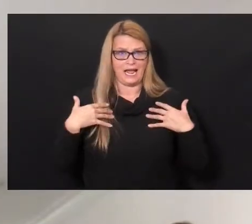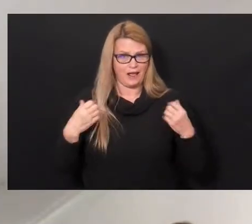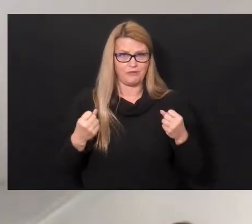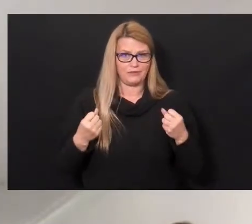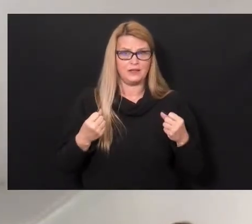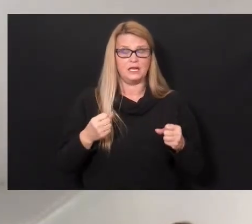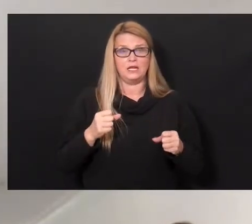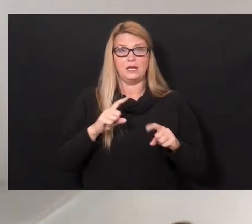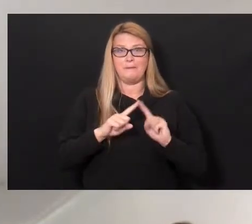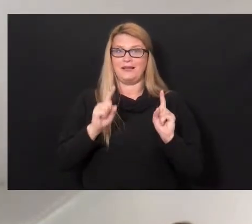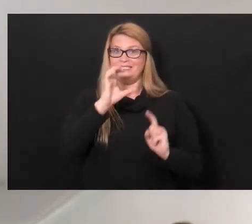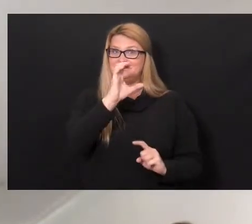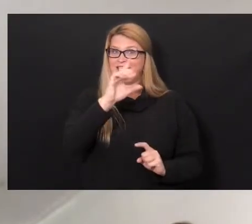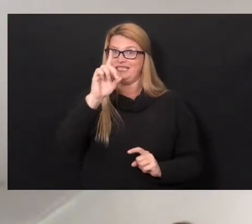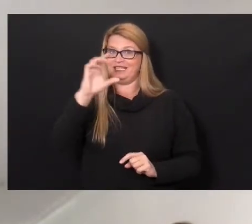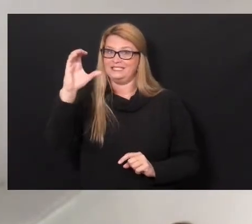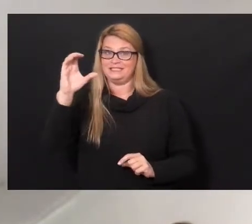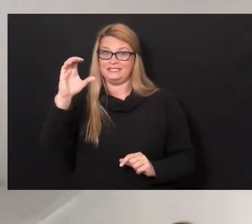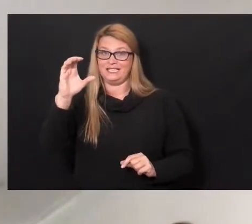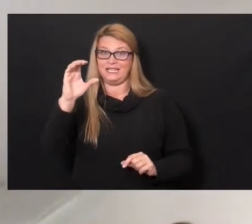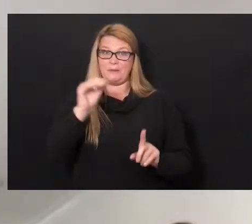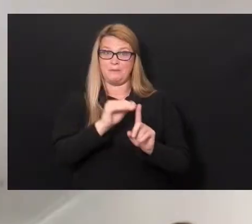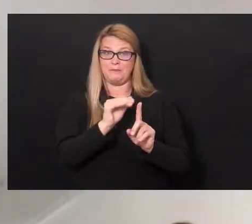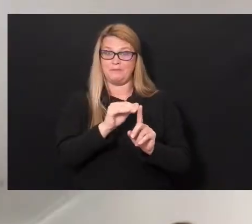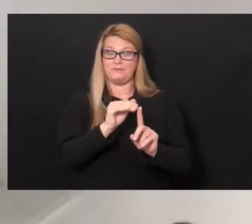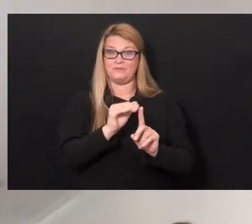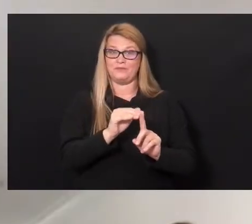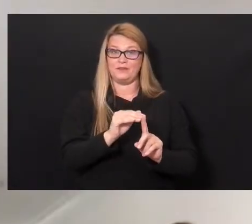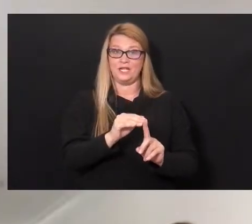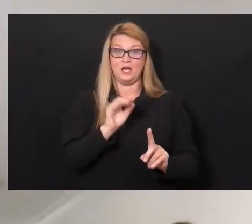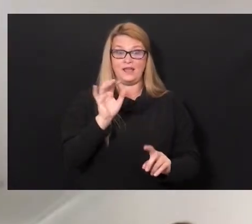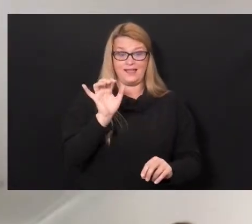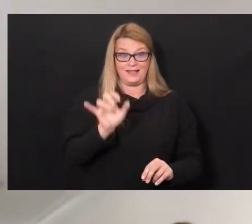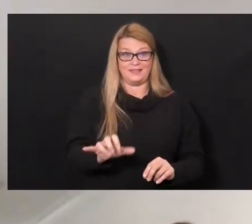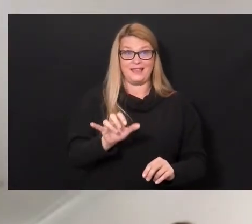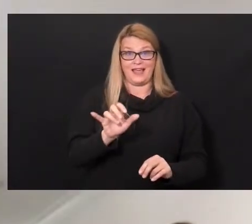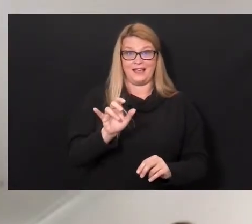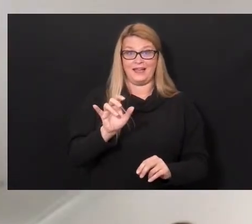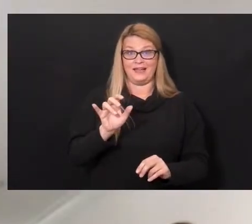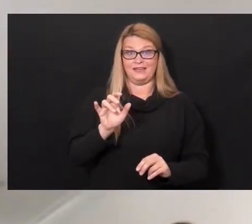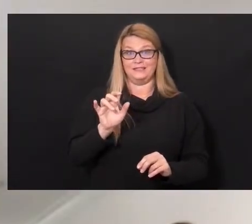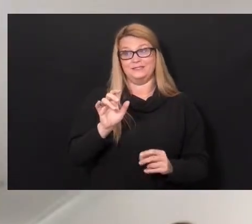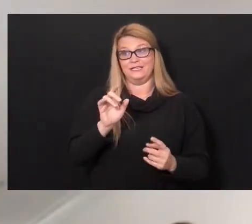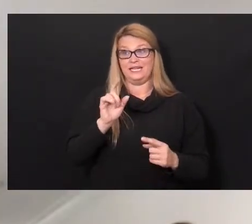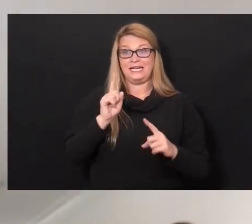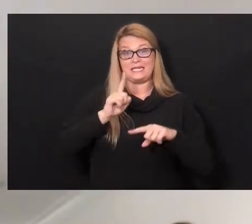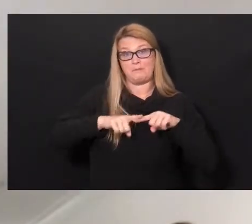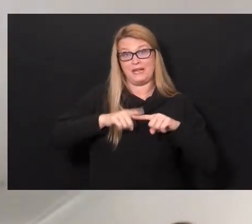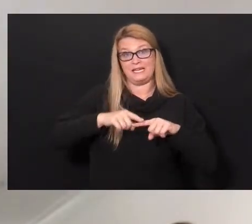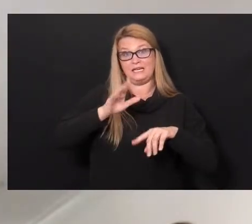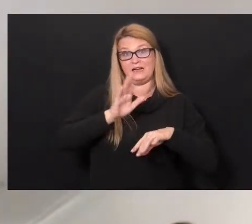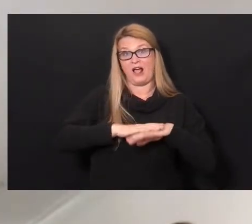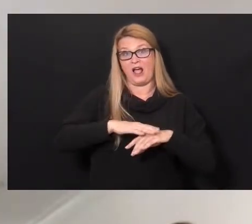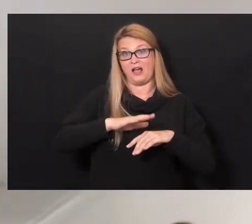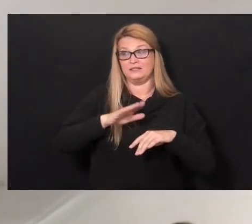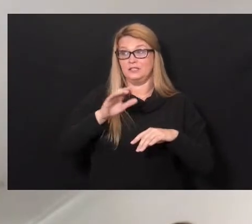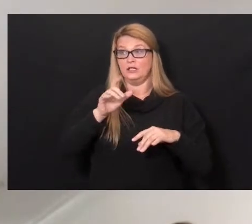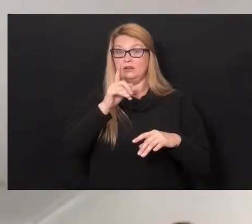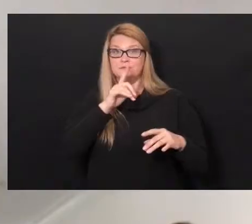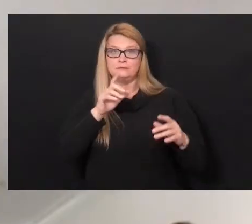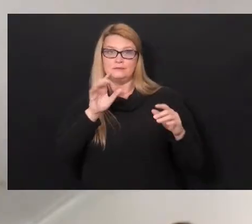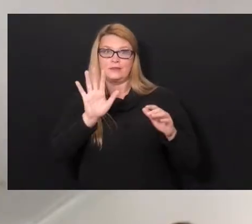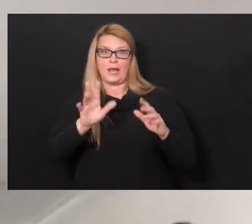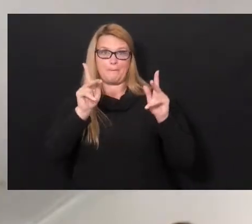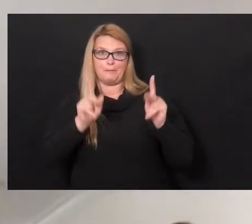the Centers for Disease Control, they say in exceptional cases, you can mix the two doses and it seems to be okay. You don't need